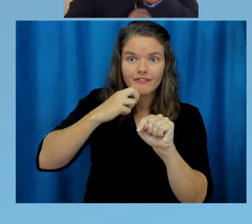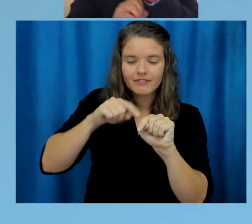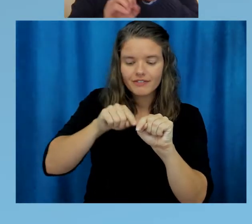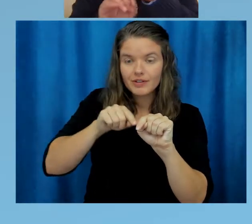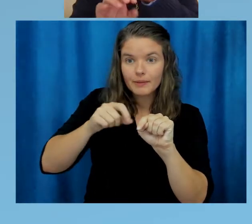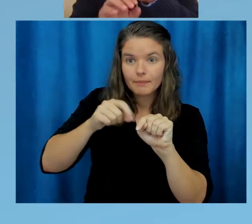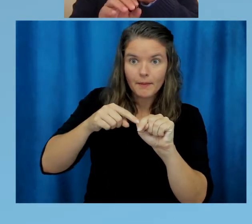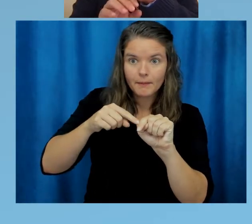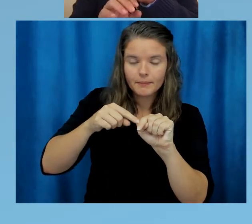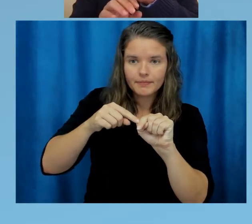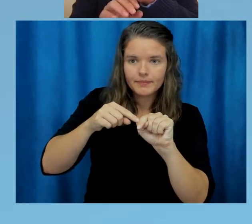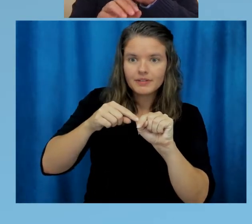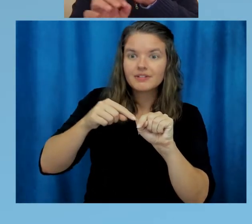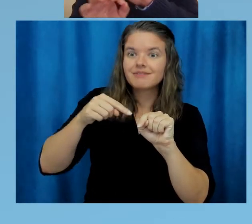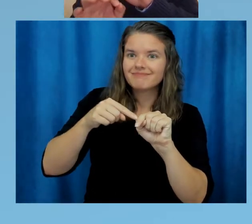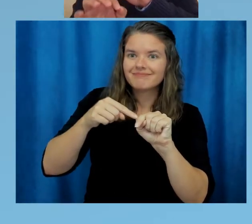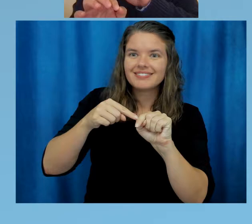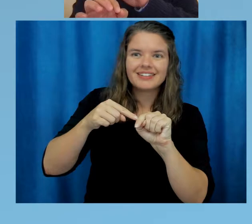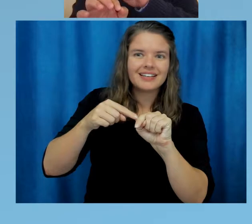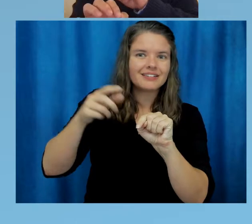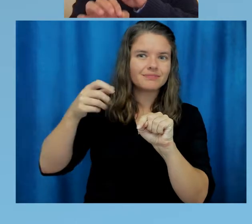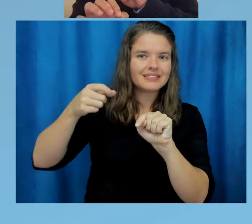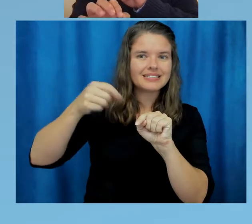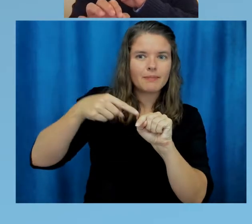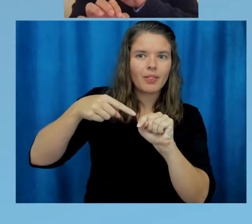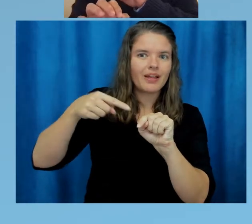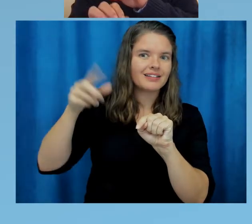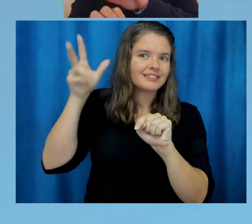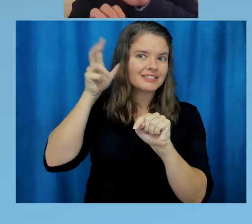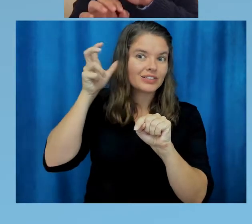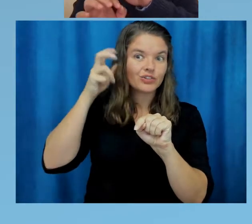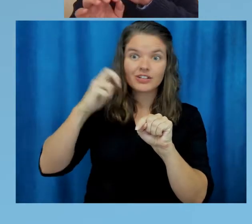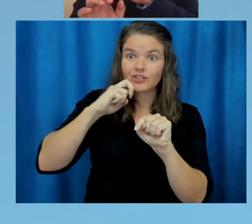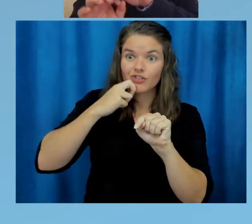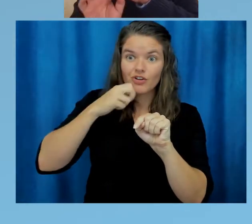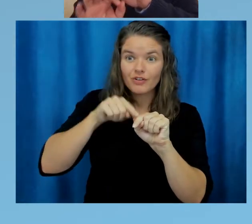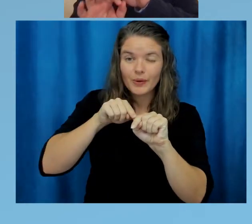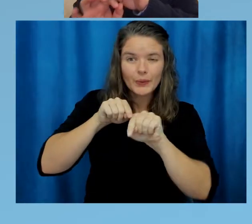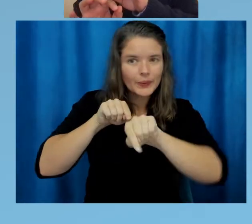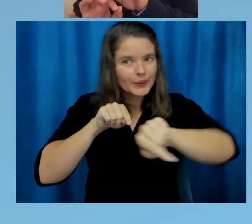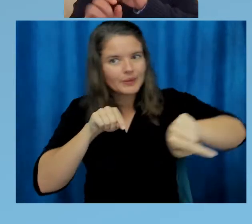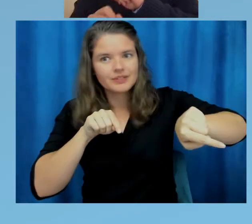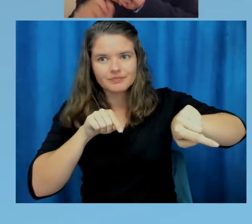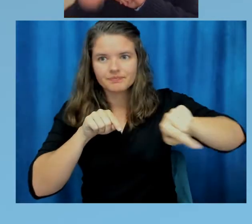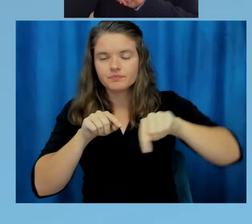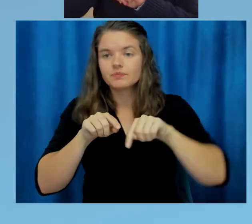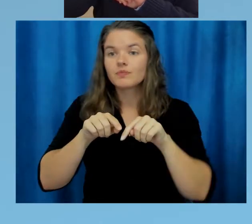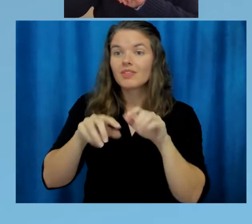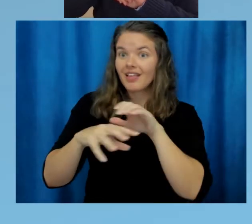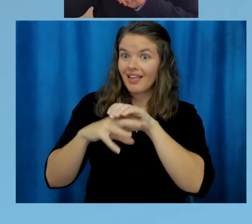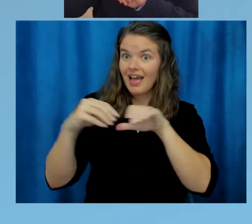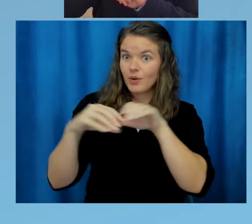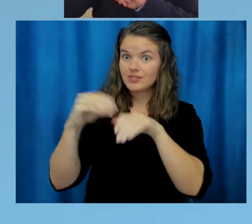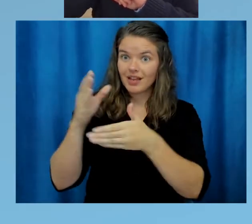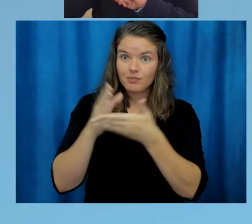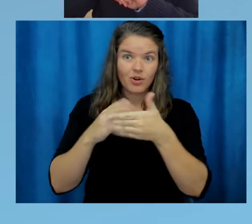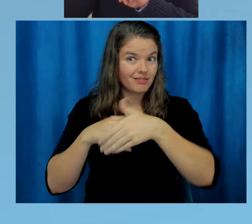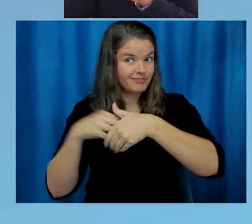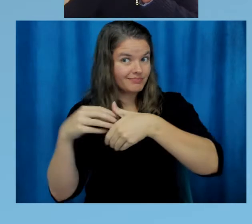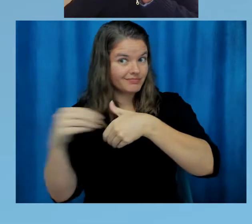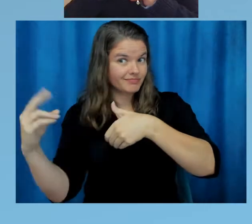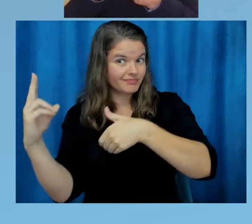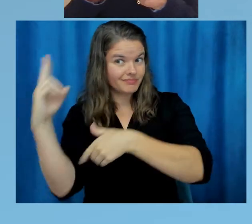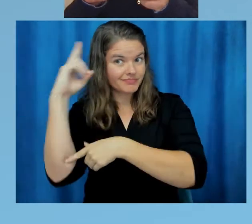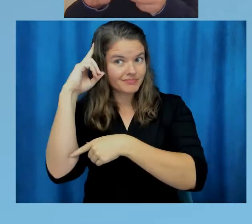So when it's activated, it stimulates the hearing ear, the hearing nerve. So the outside part,